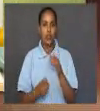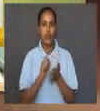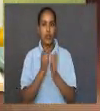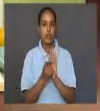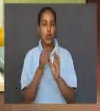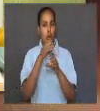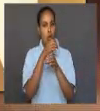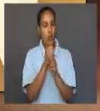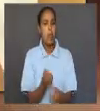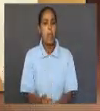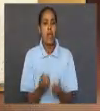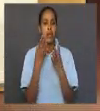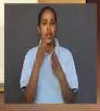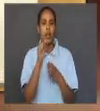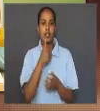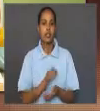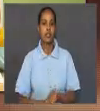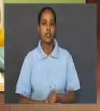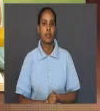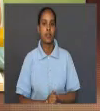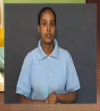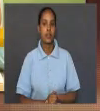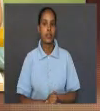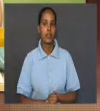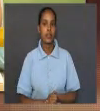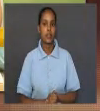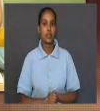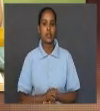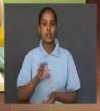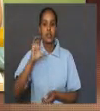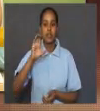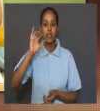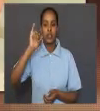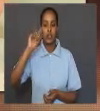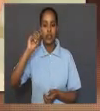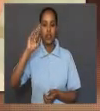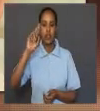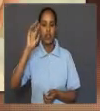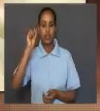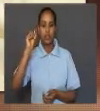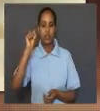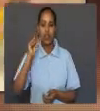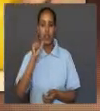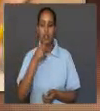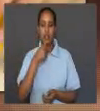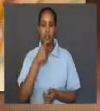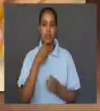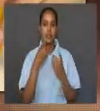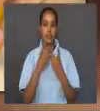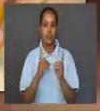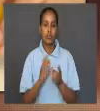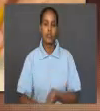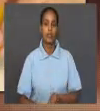for example, contain many acids. Citrus acid is found in